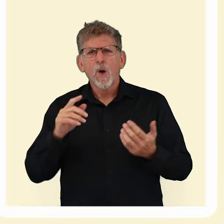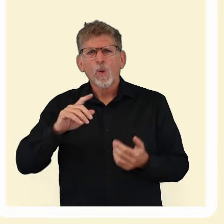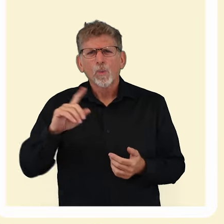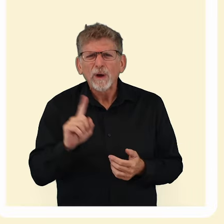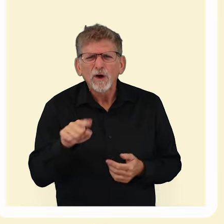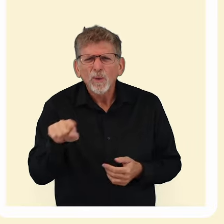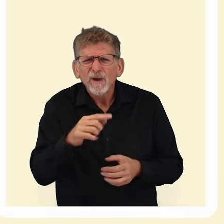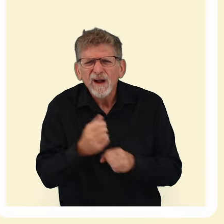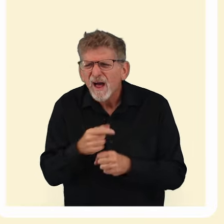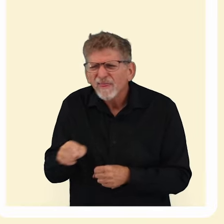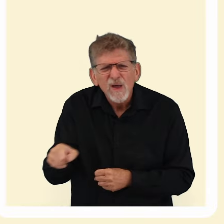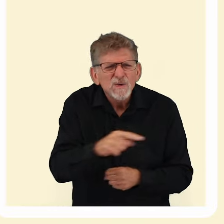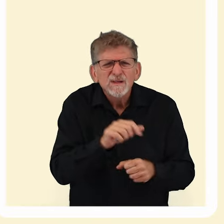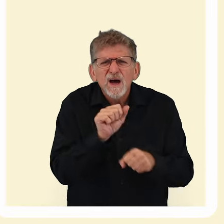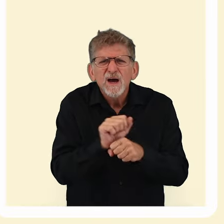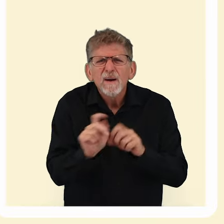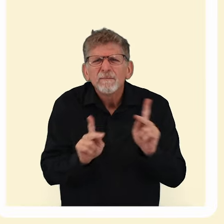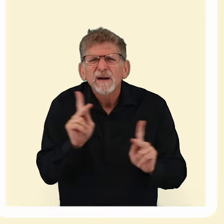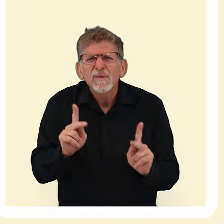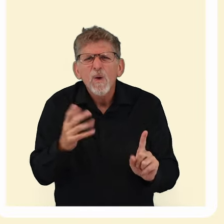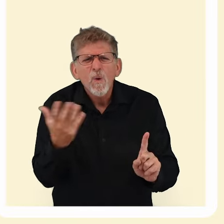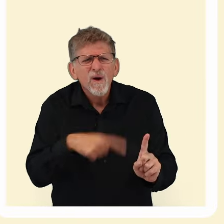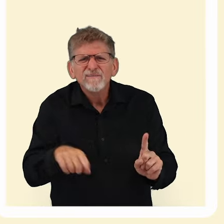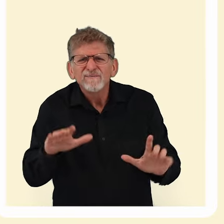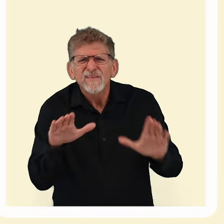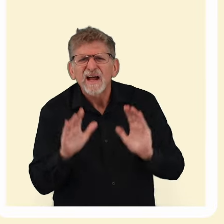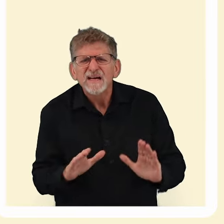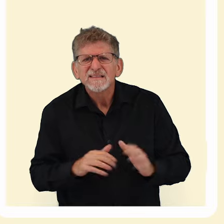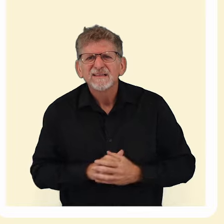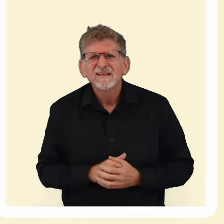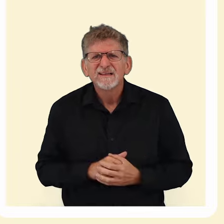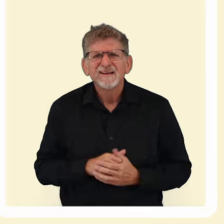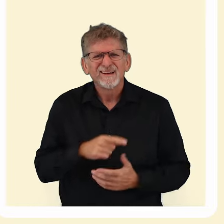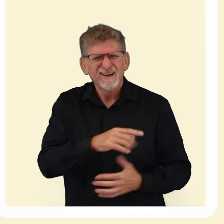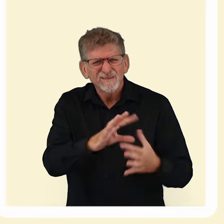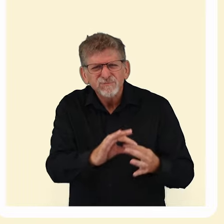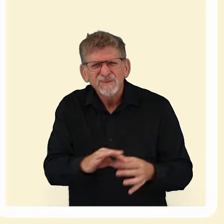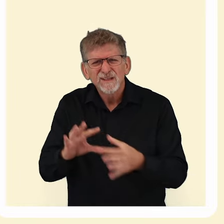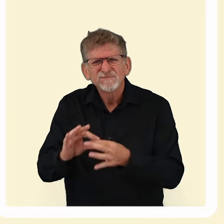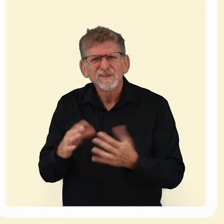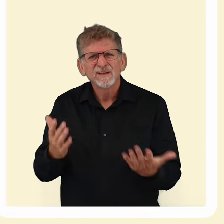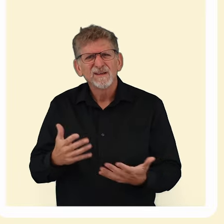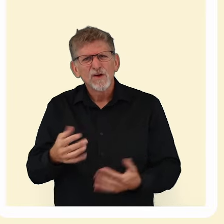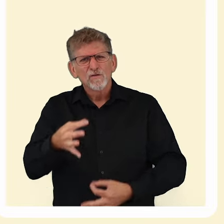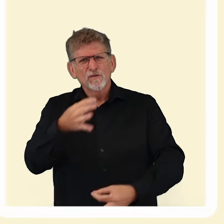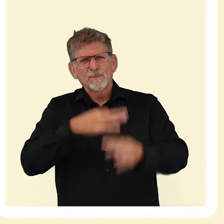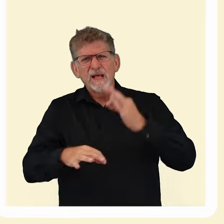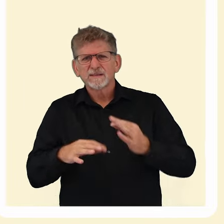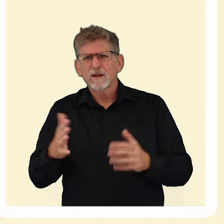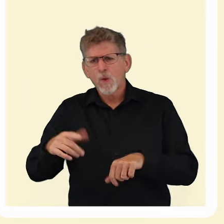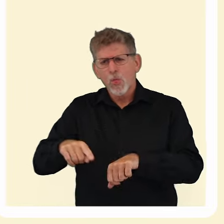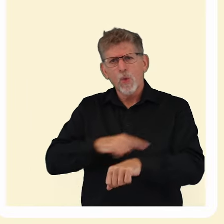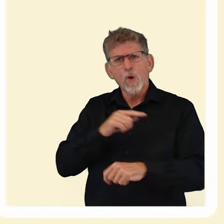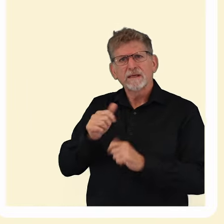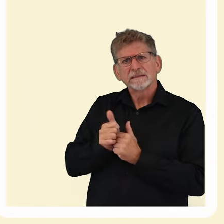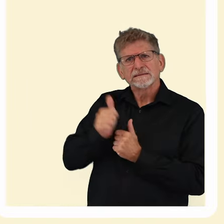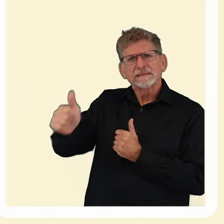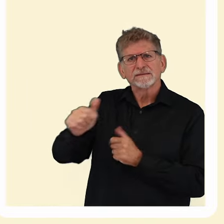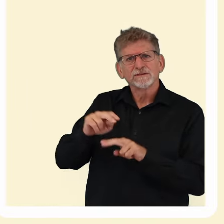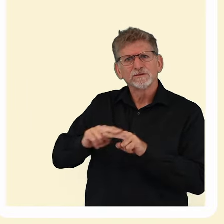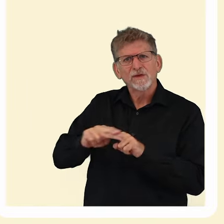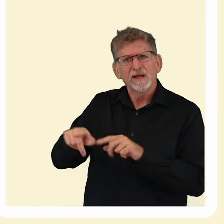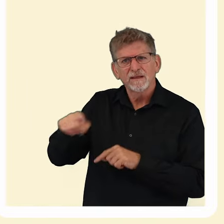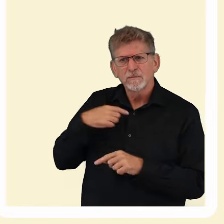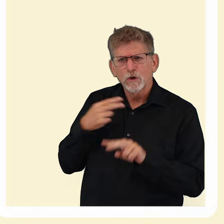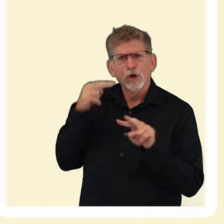Bertrand, Mario talked about the replacement of the long-distance fleet. We've looked back on 2023. I'd like to hear from you looking ahead and what's coming